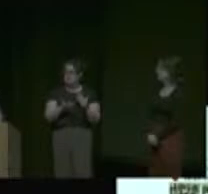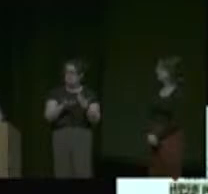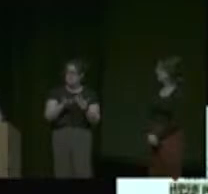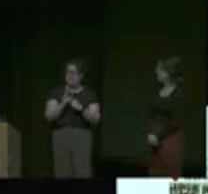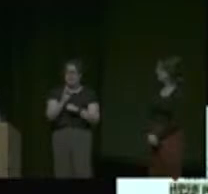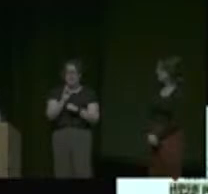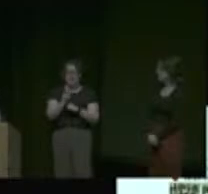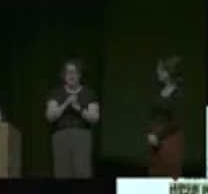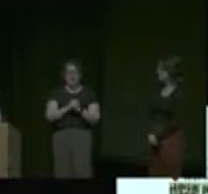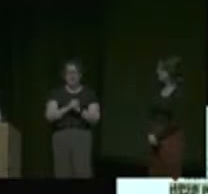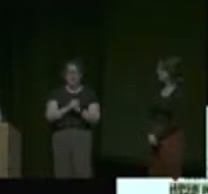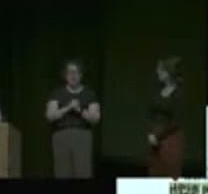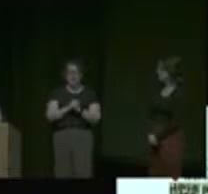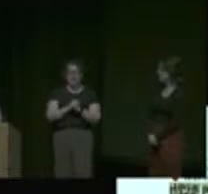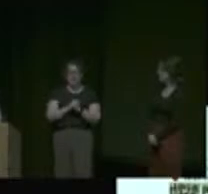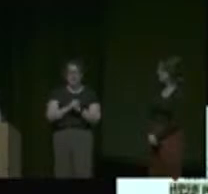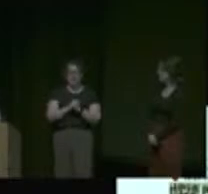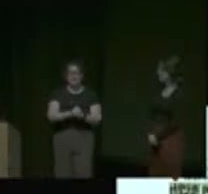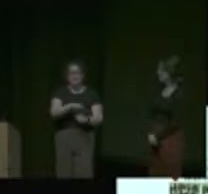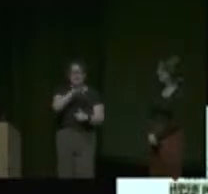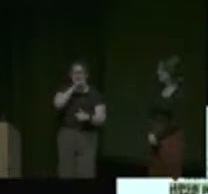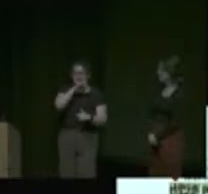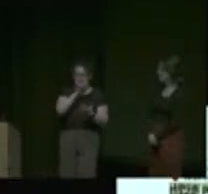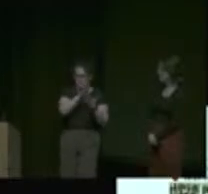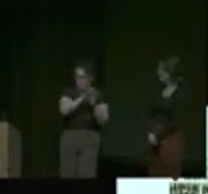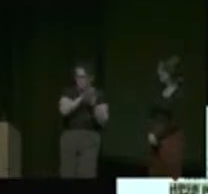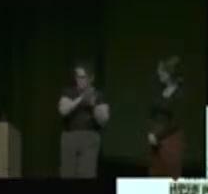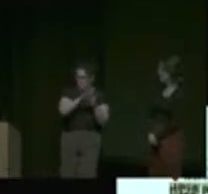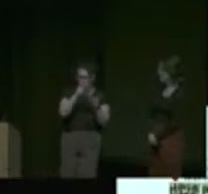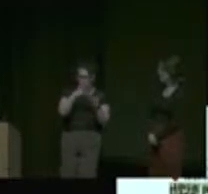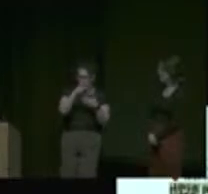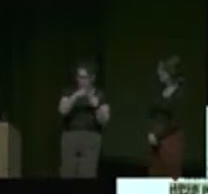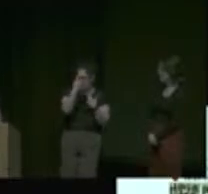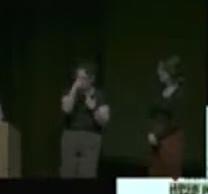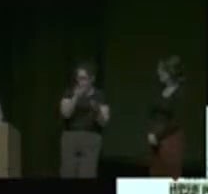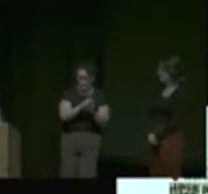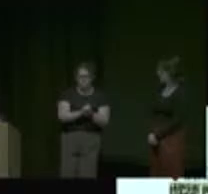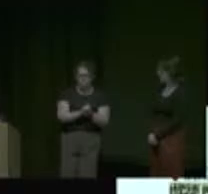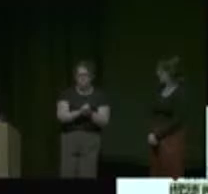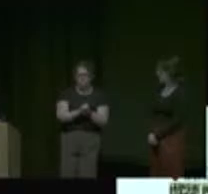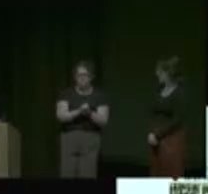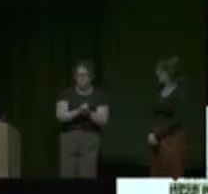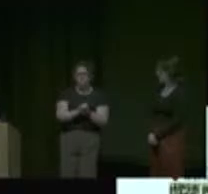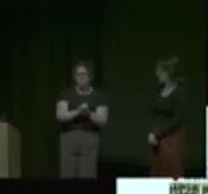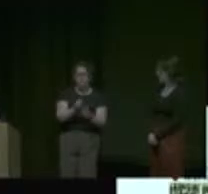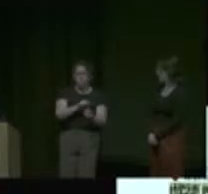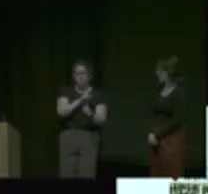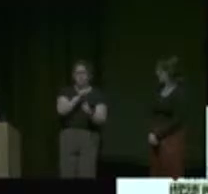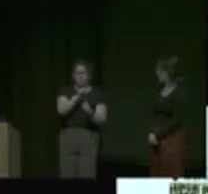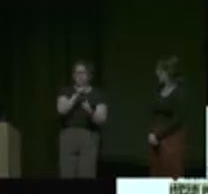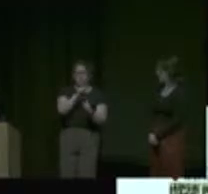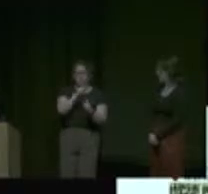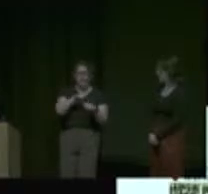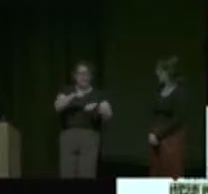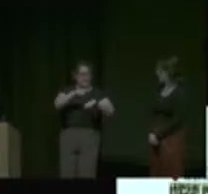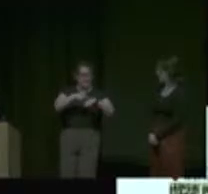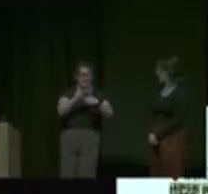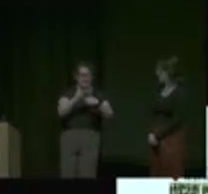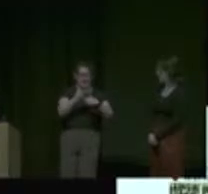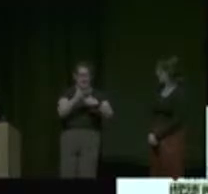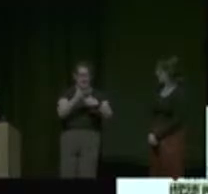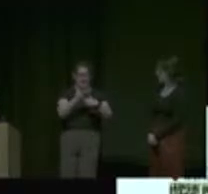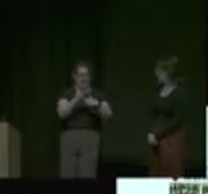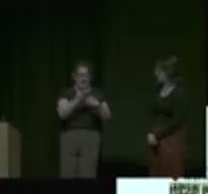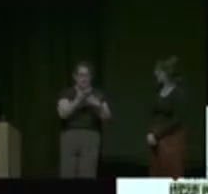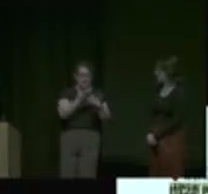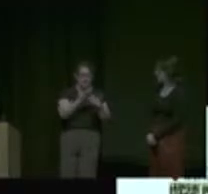Okay, so why do we need to do the sediment remediation project? Anytime that we're going to be removing any type of material from anywhere and